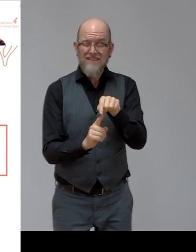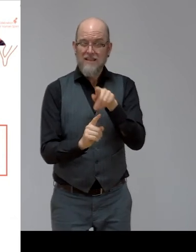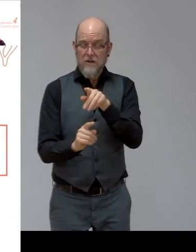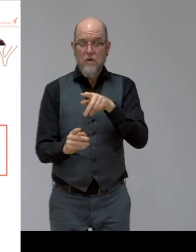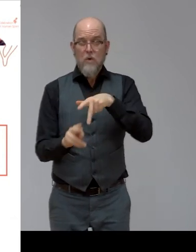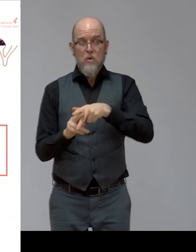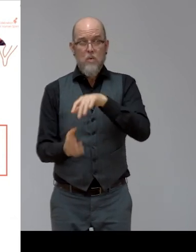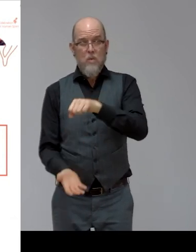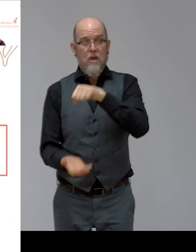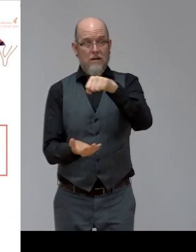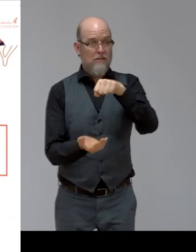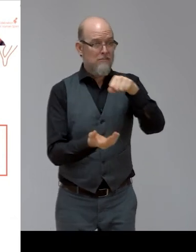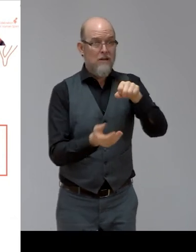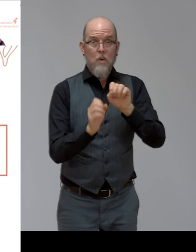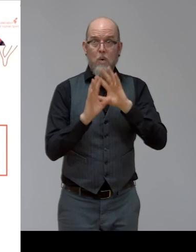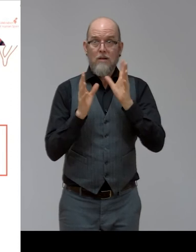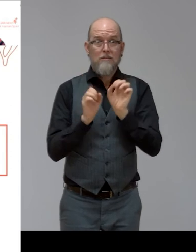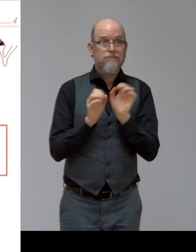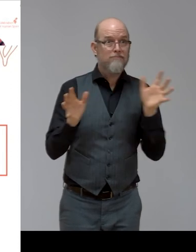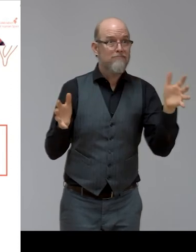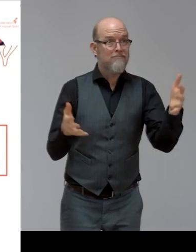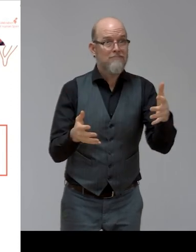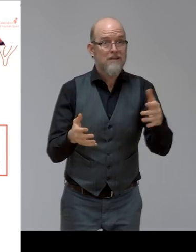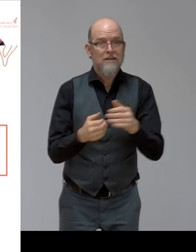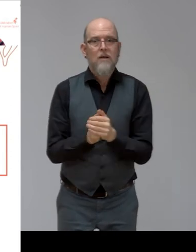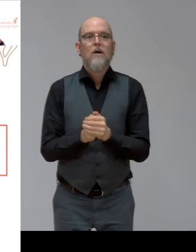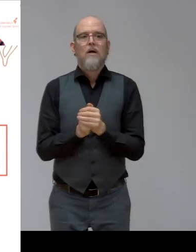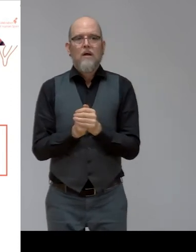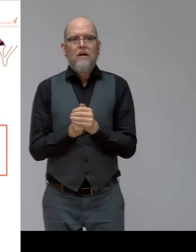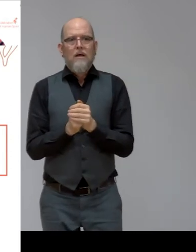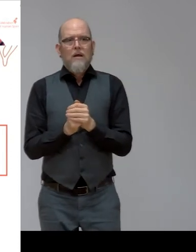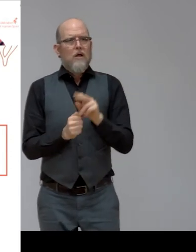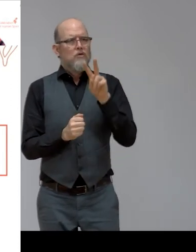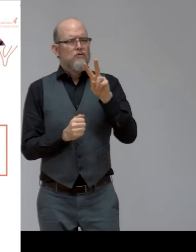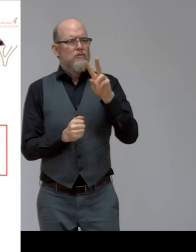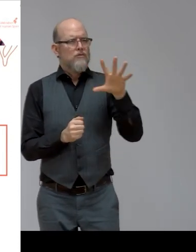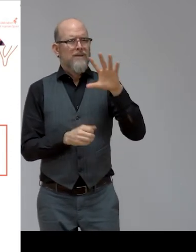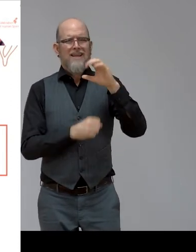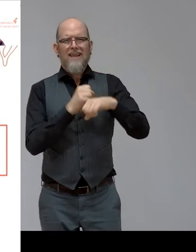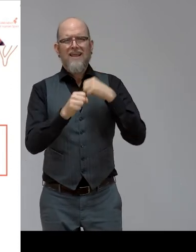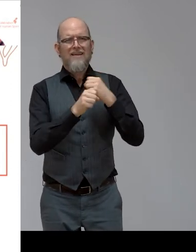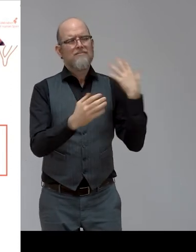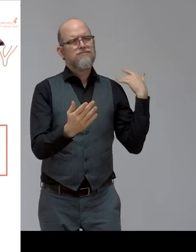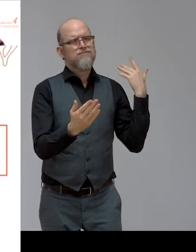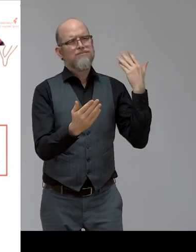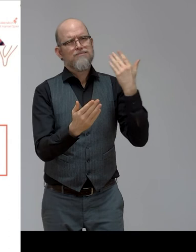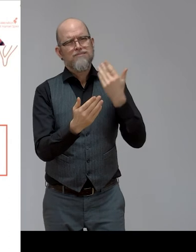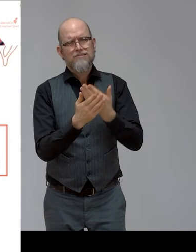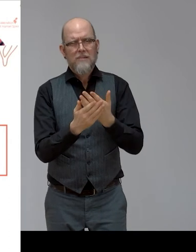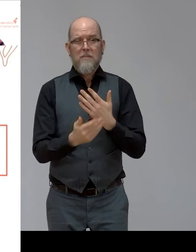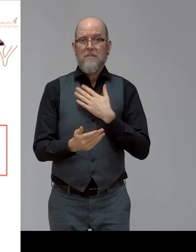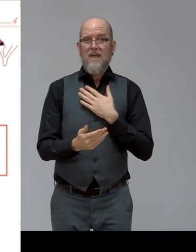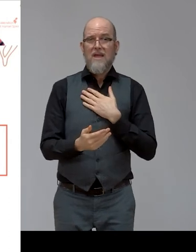personal journey. 25 years ago, I used to depend on my mother for the simplest thing like reading